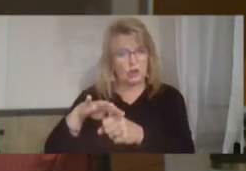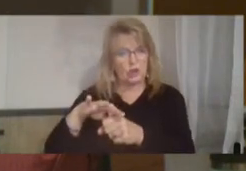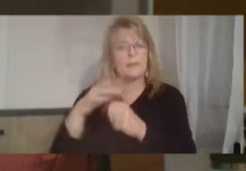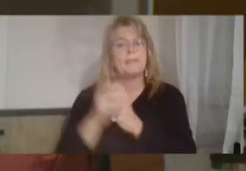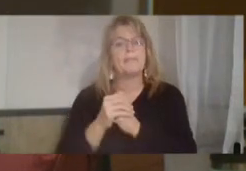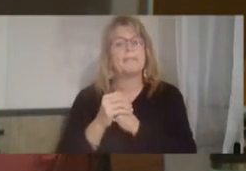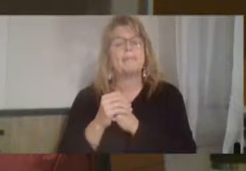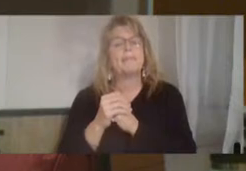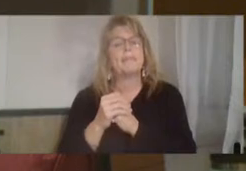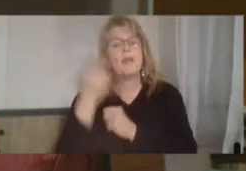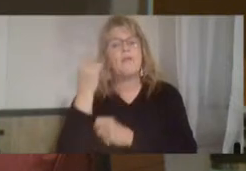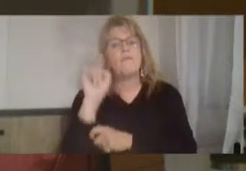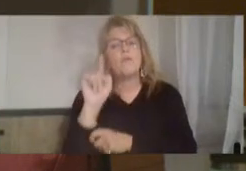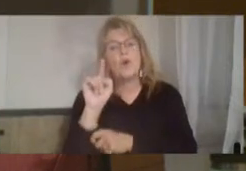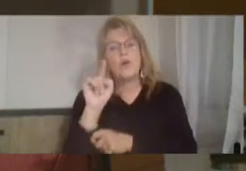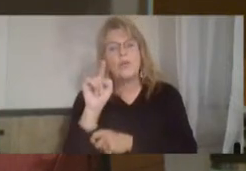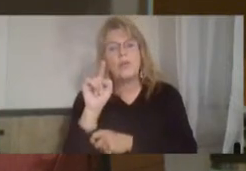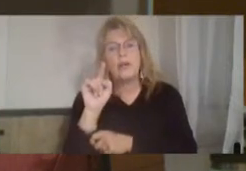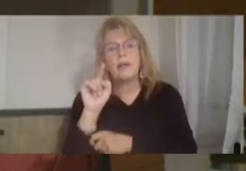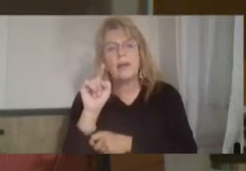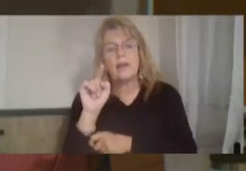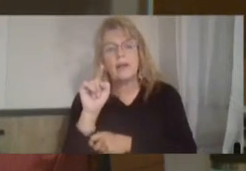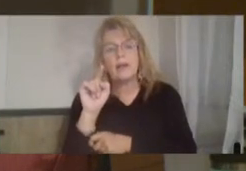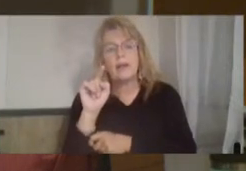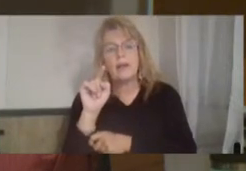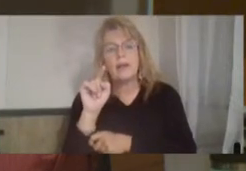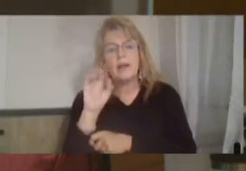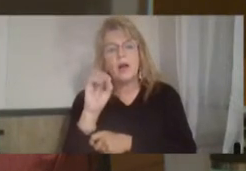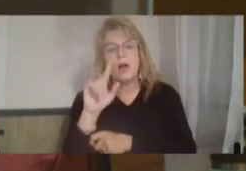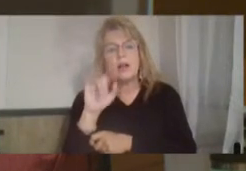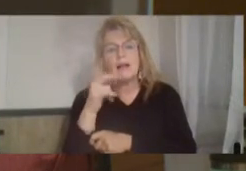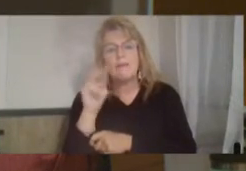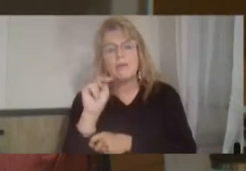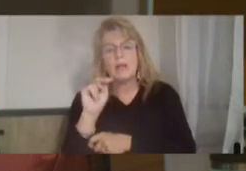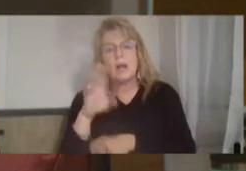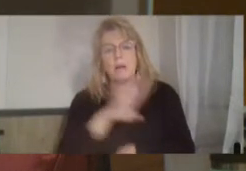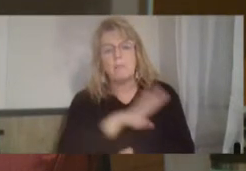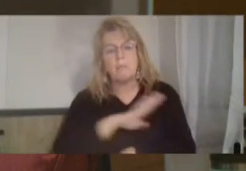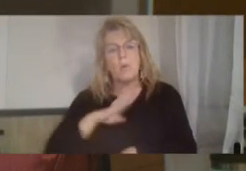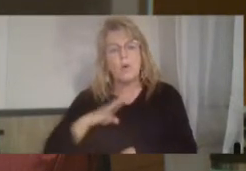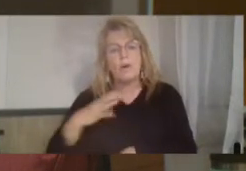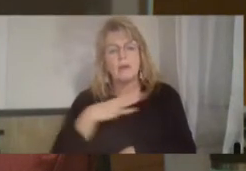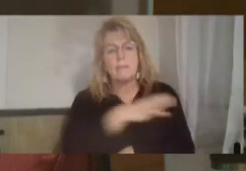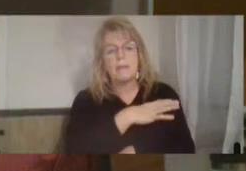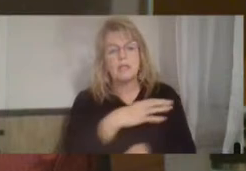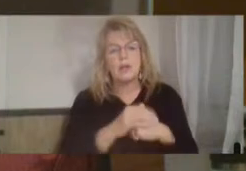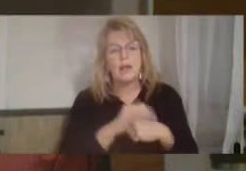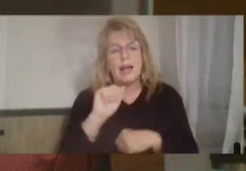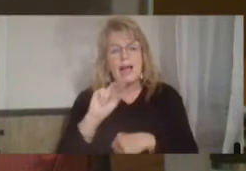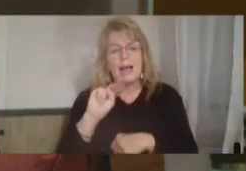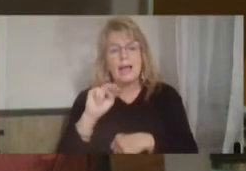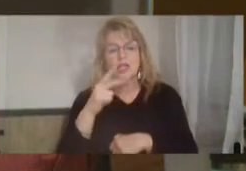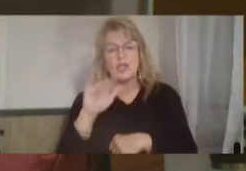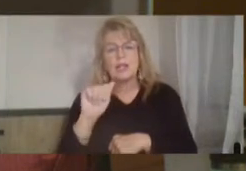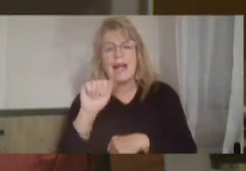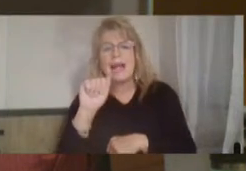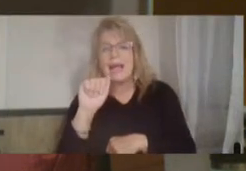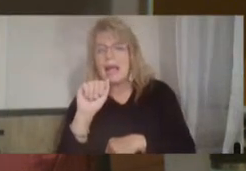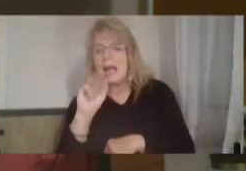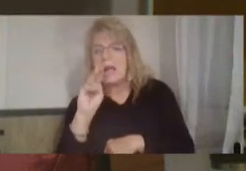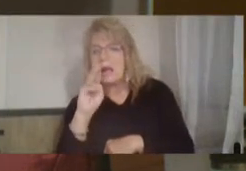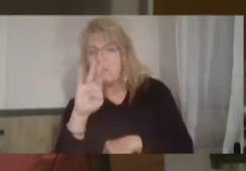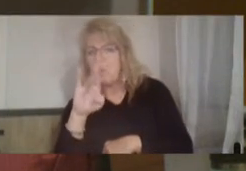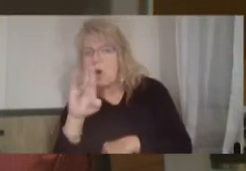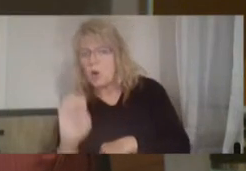For the Enlivian Board of Commissioners, Angela Ambrose received 11